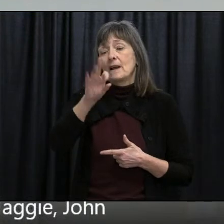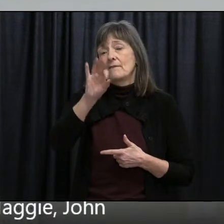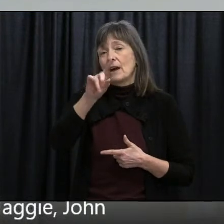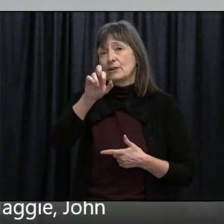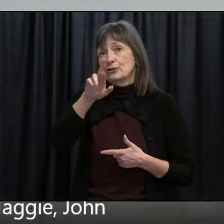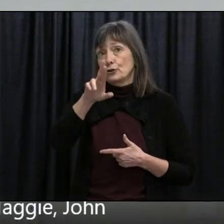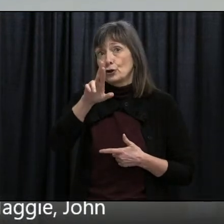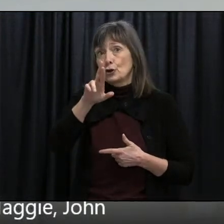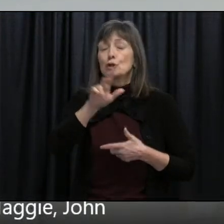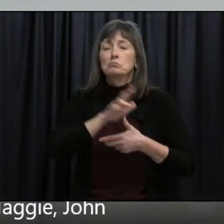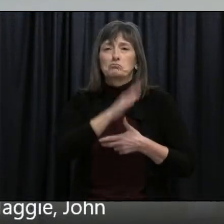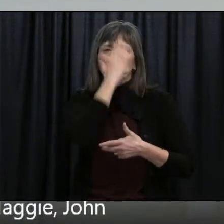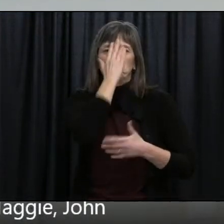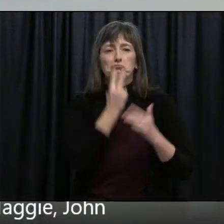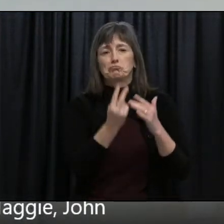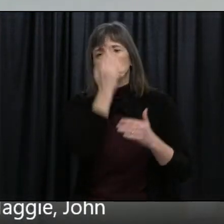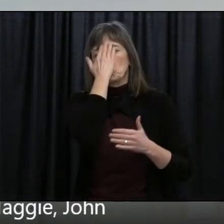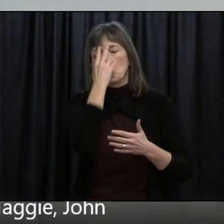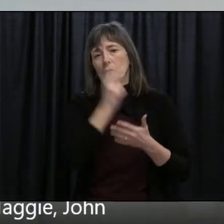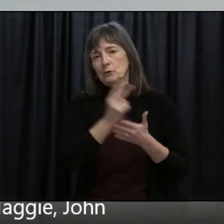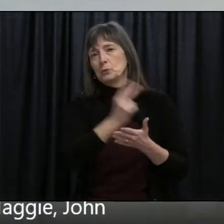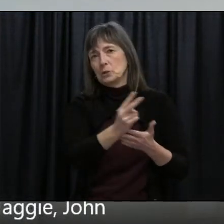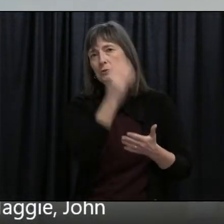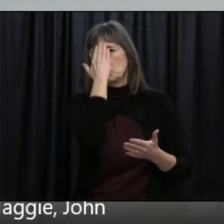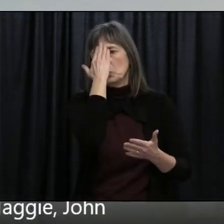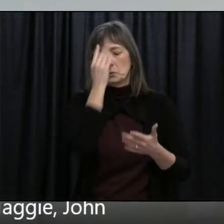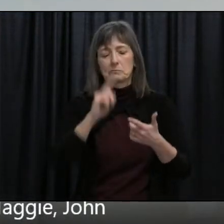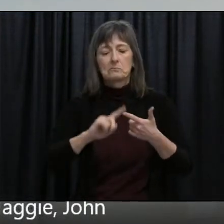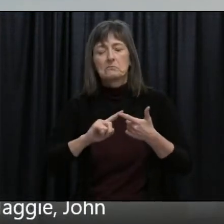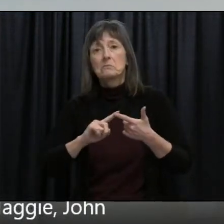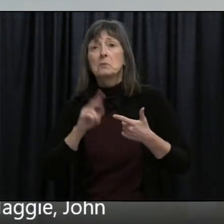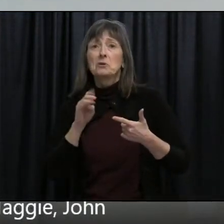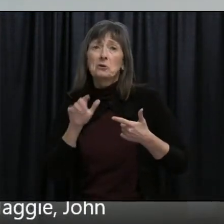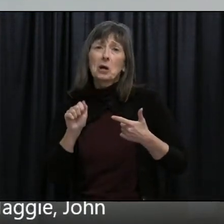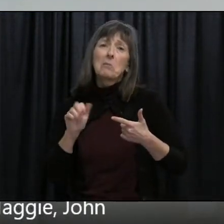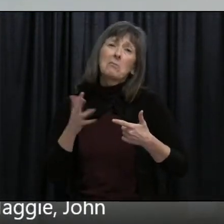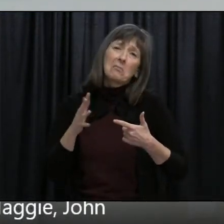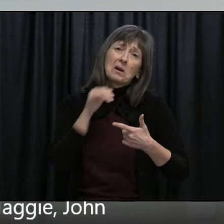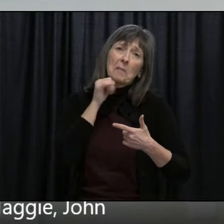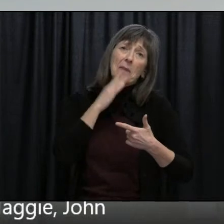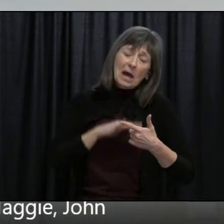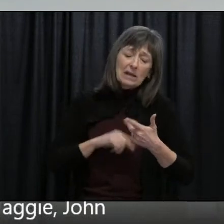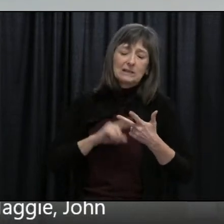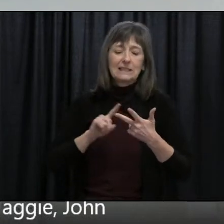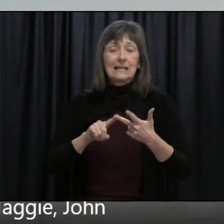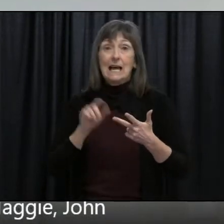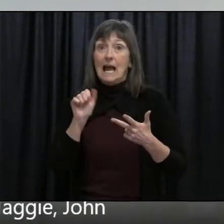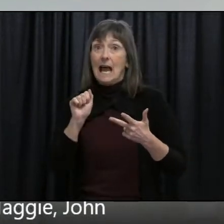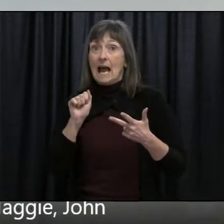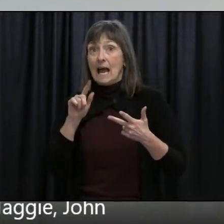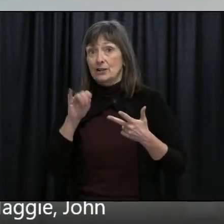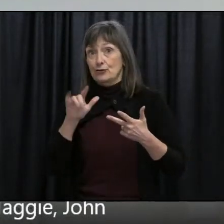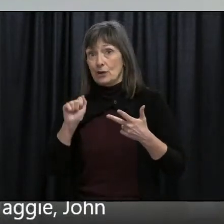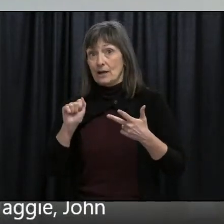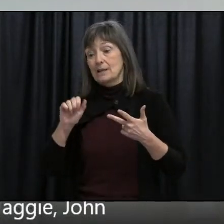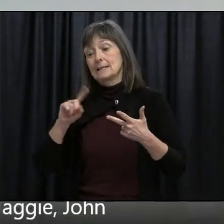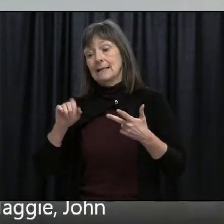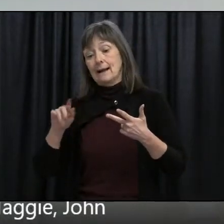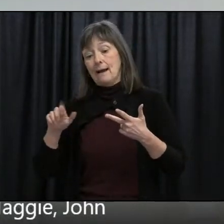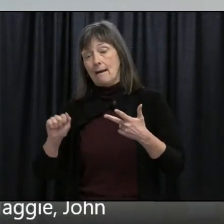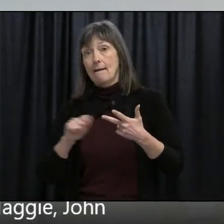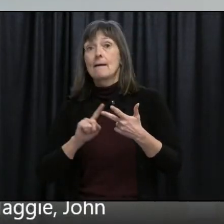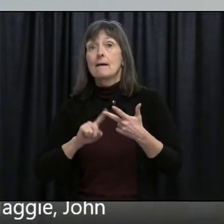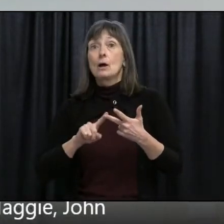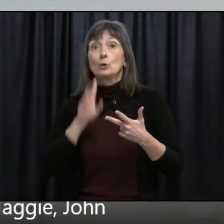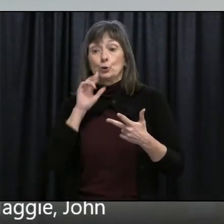time. Moderna is utterly unpredictable, and AstraZeneca, we know, will arrive in Canada sometime today. Exactly when that's going